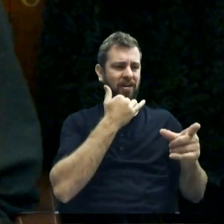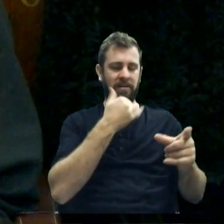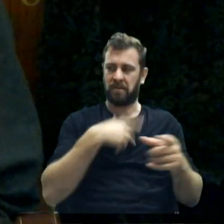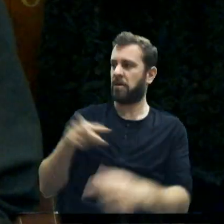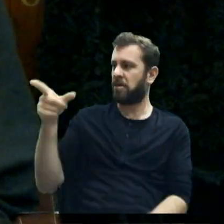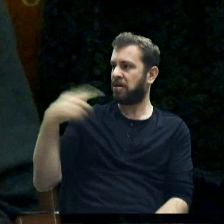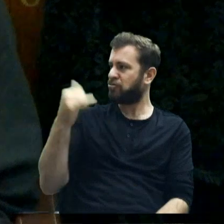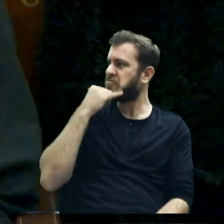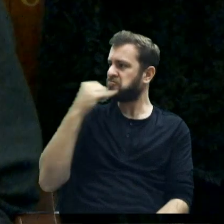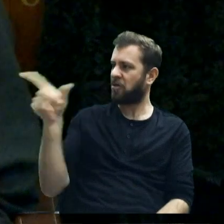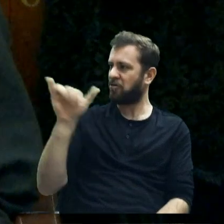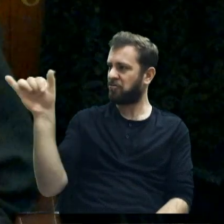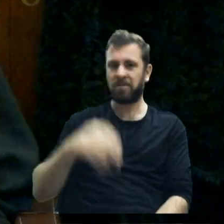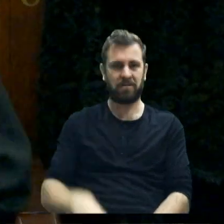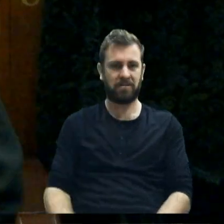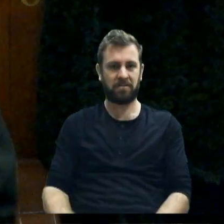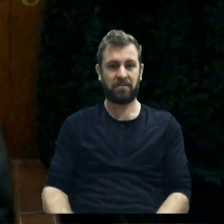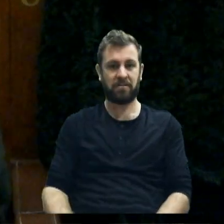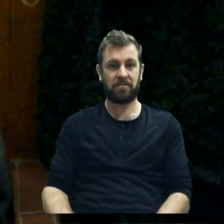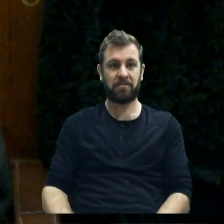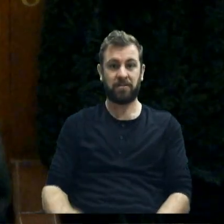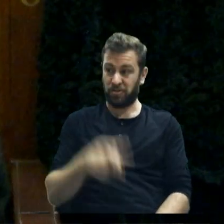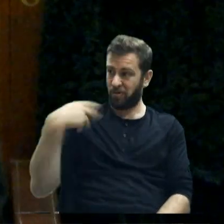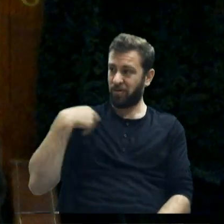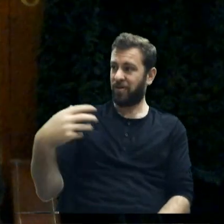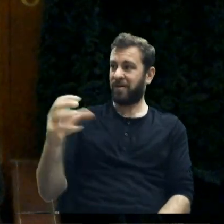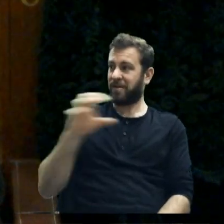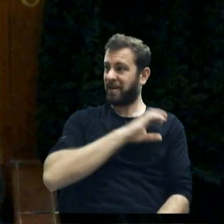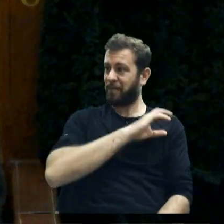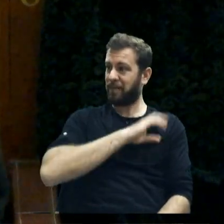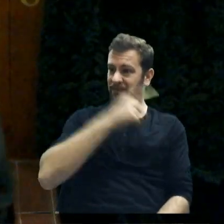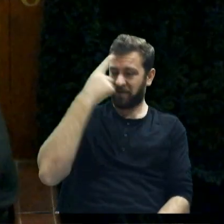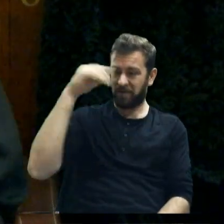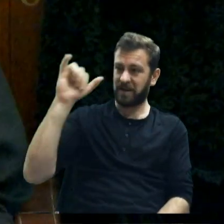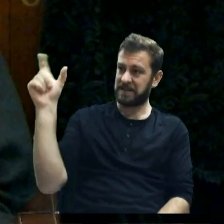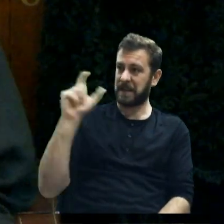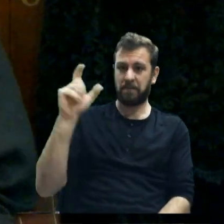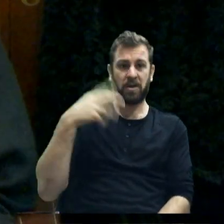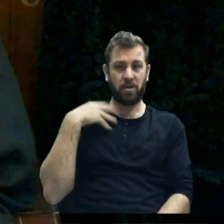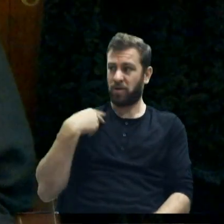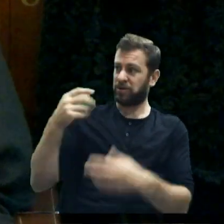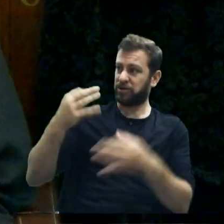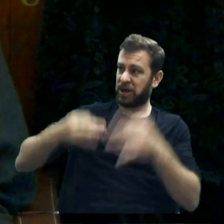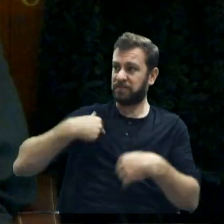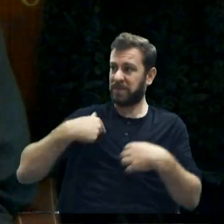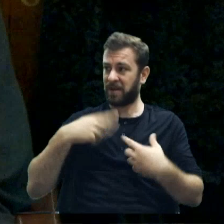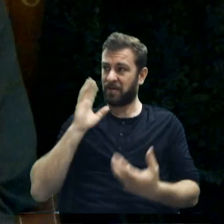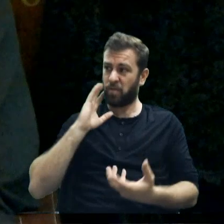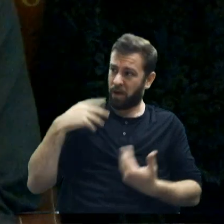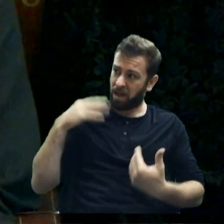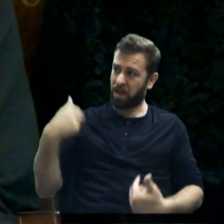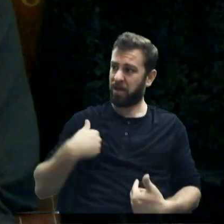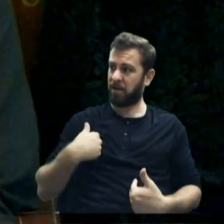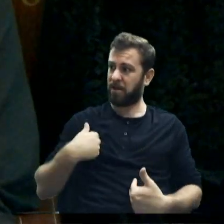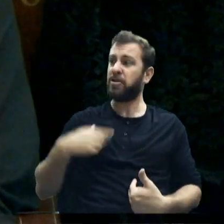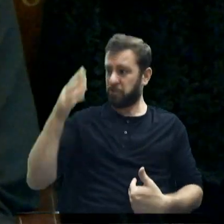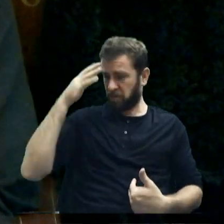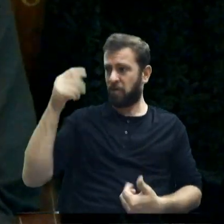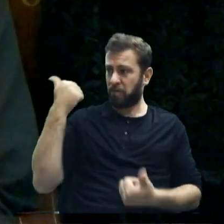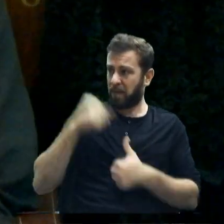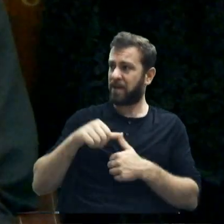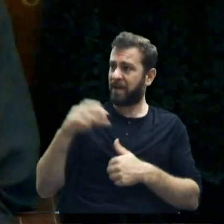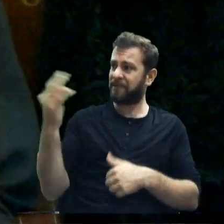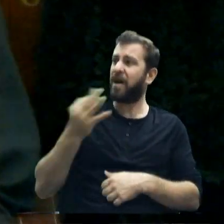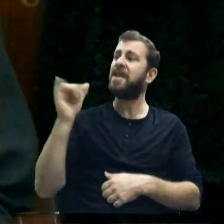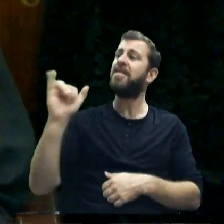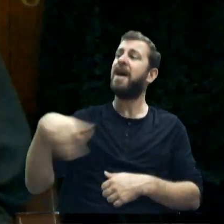Islam? You have the gall to sit there and judge me? You're going to sit there and call me out, bro? Do you remember that Friday that we went here and